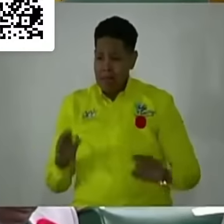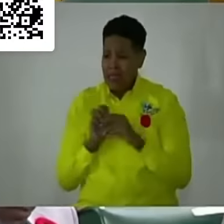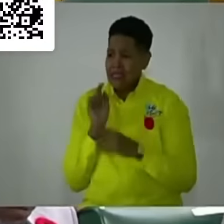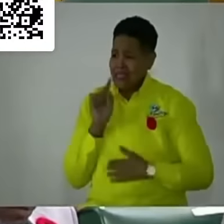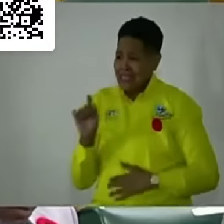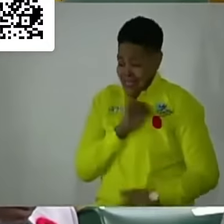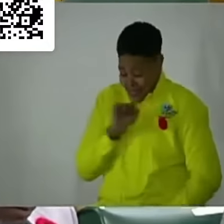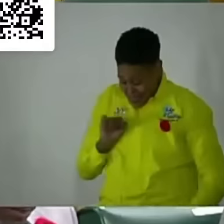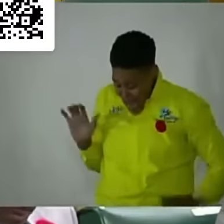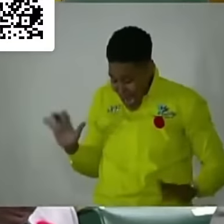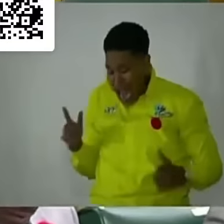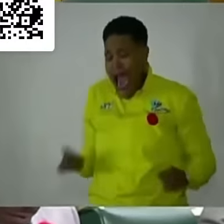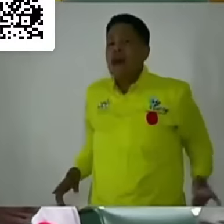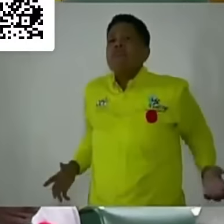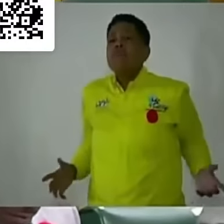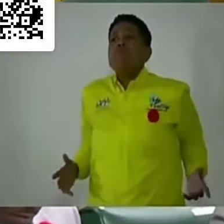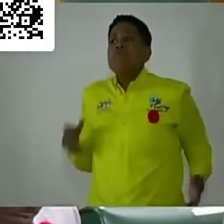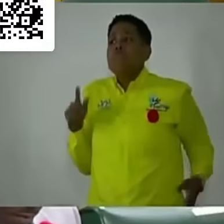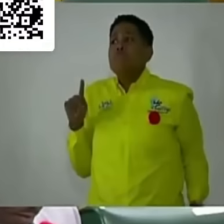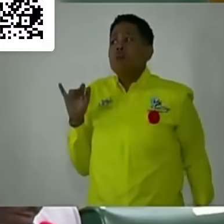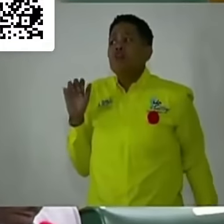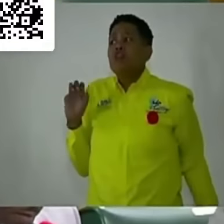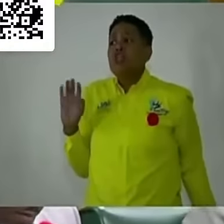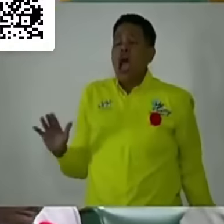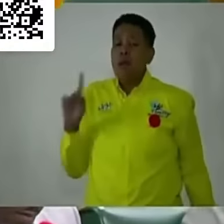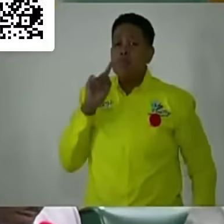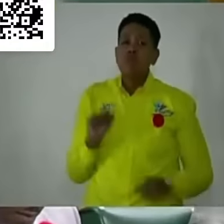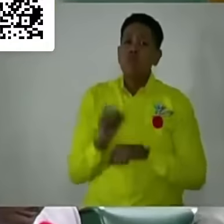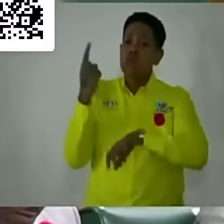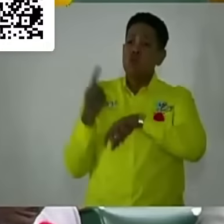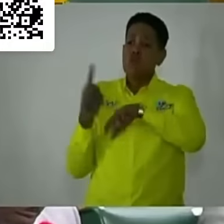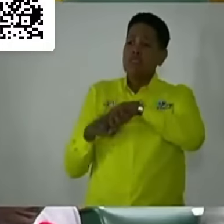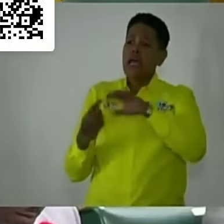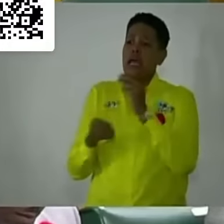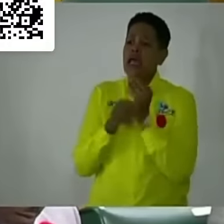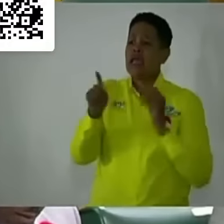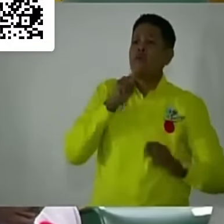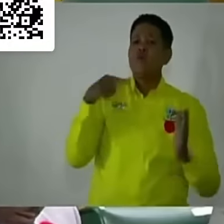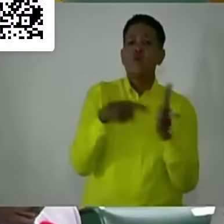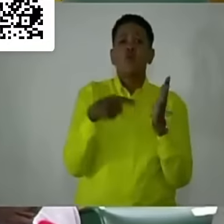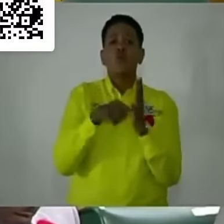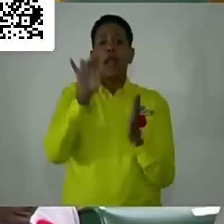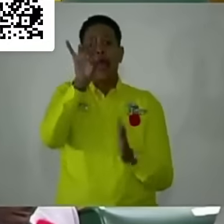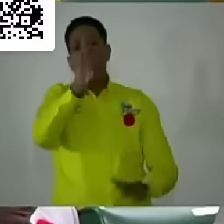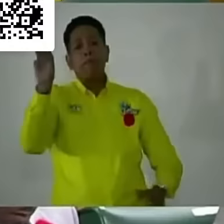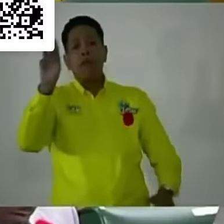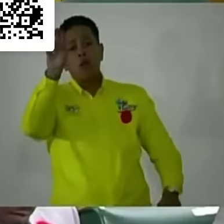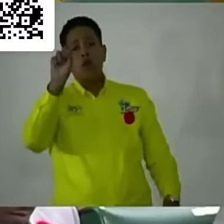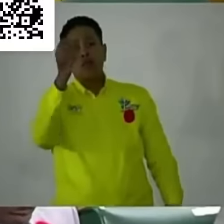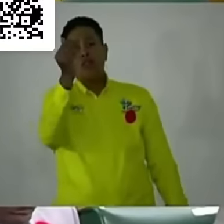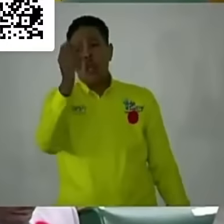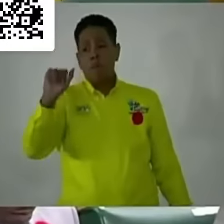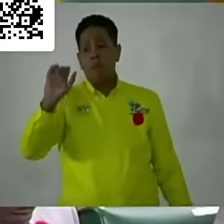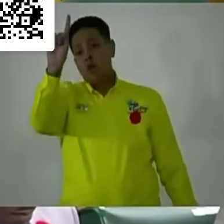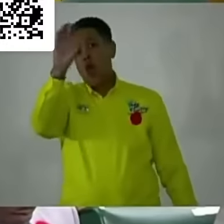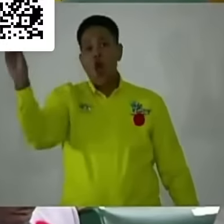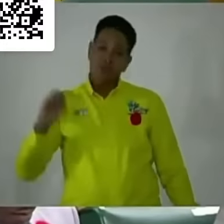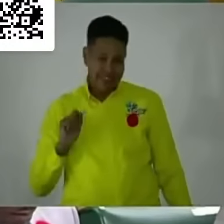Senate that Petrojam at one time was owed $8 million by one